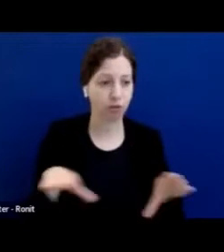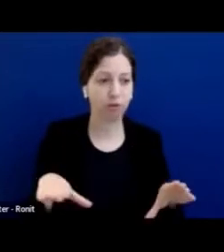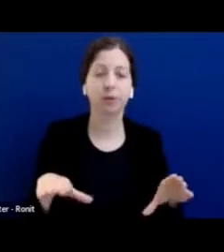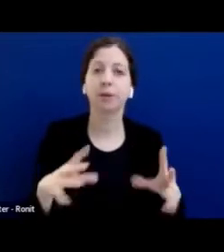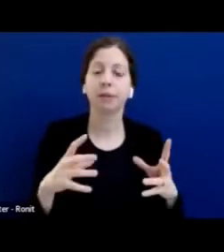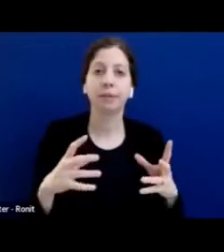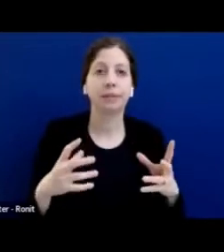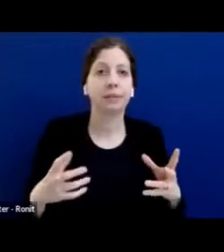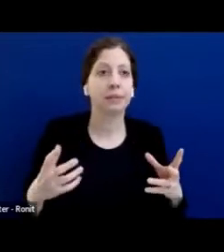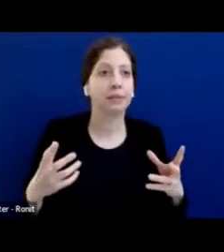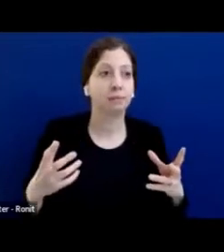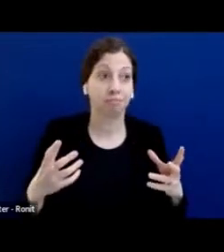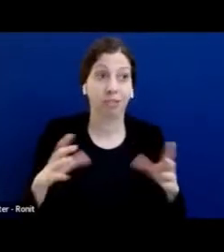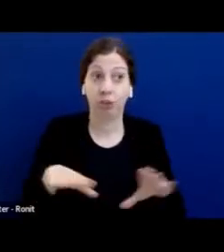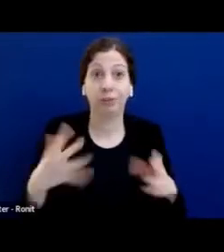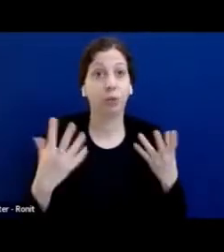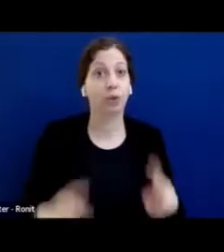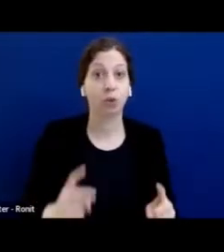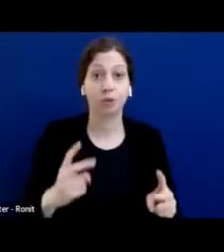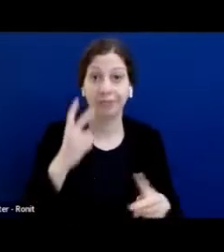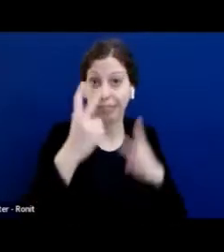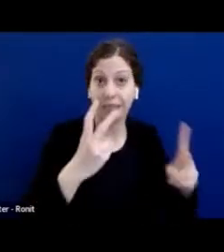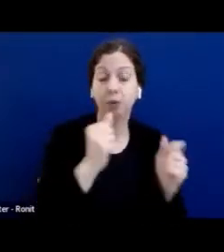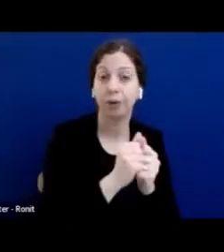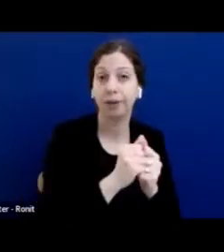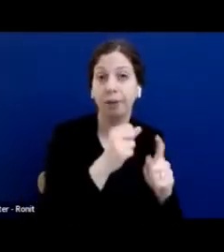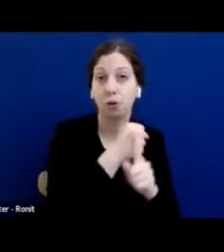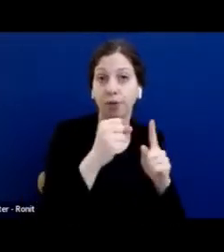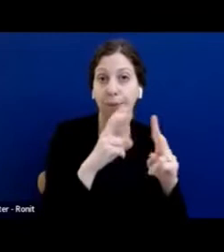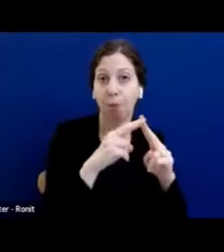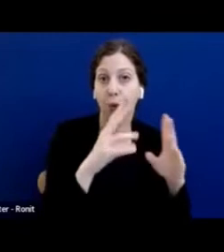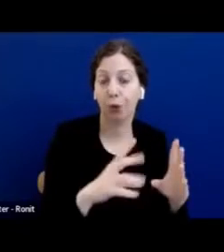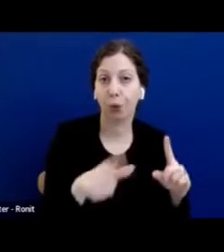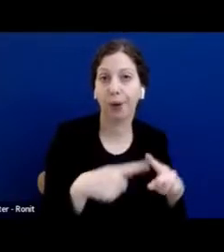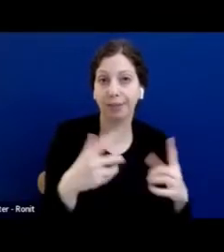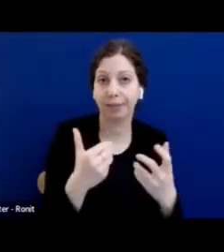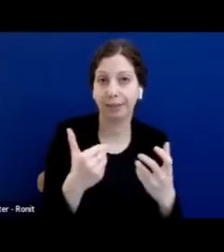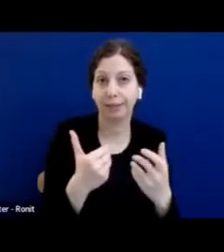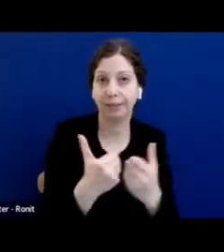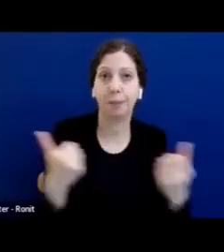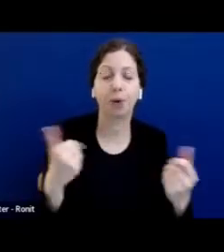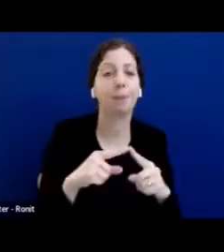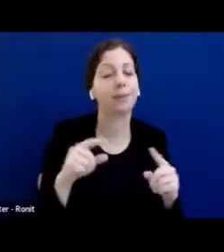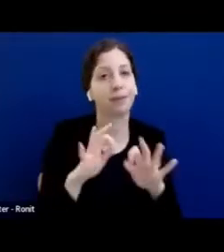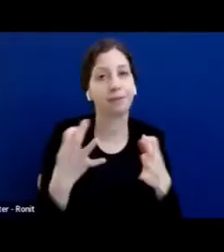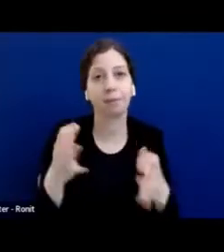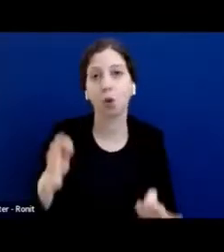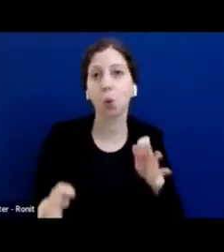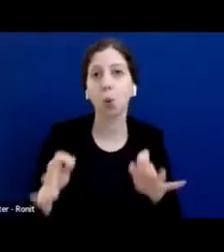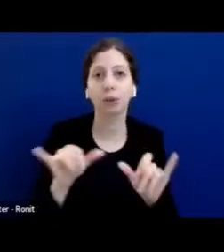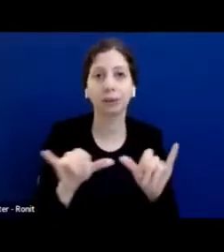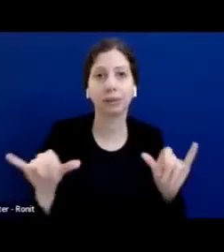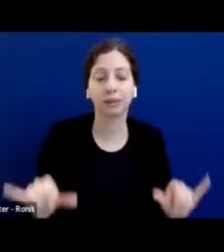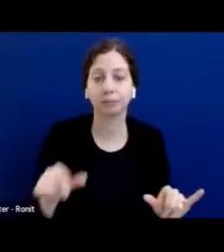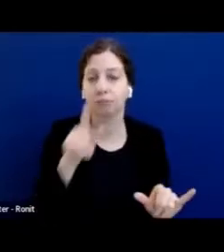want to go on visitation with their abusive partners when they have separated. But the family court system really, really takes